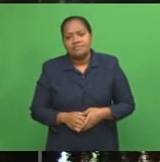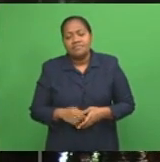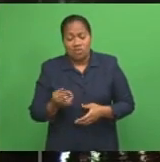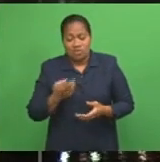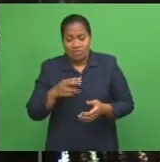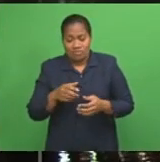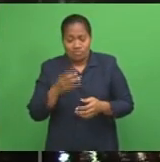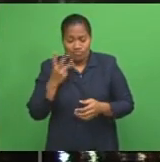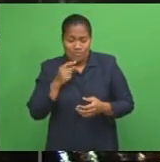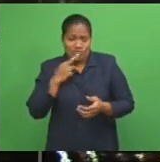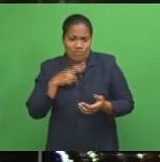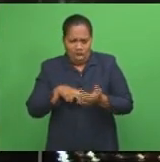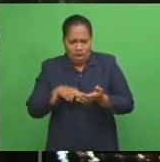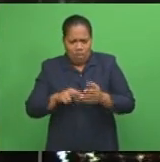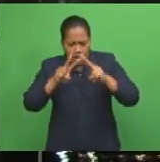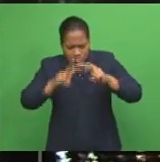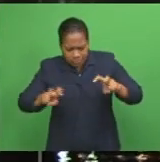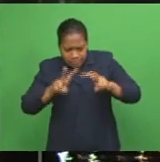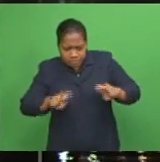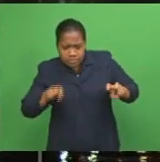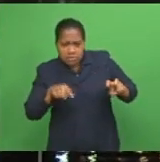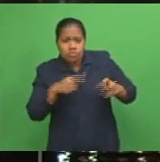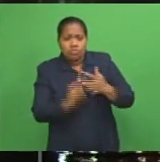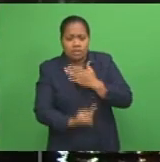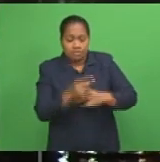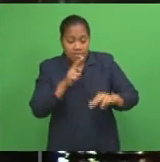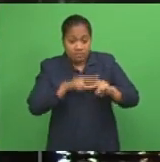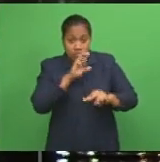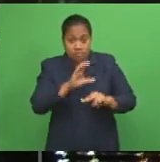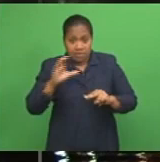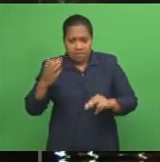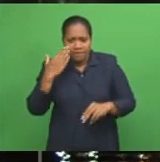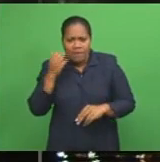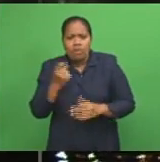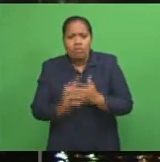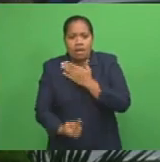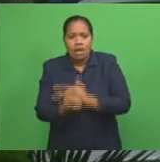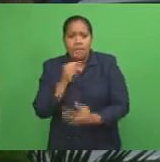upon investigating, the FCCC found these claims were false.